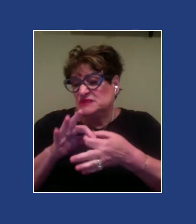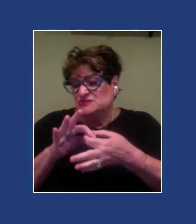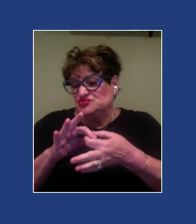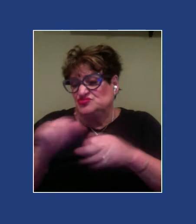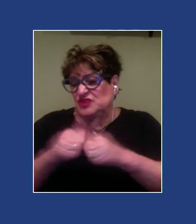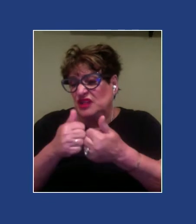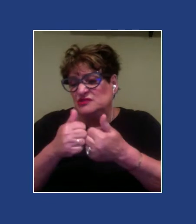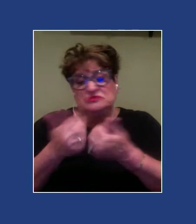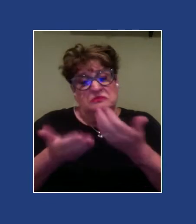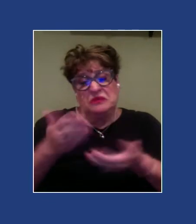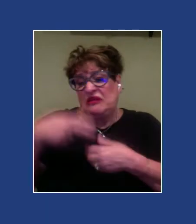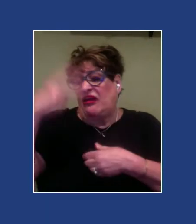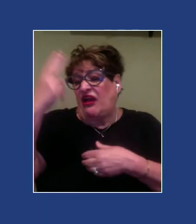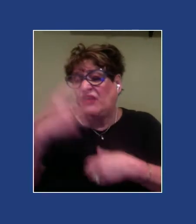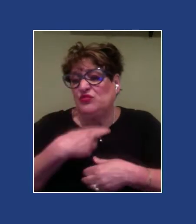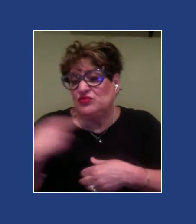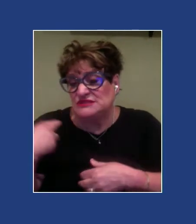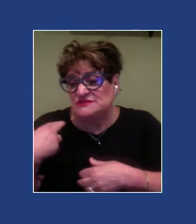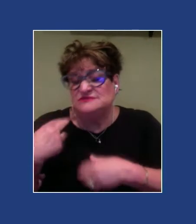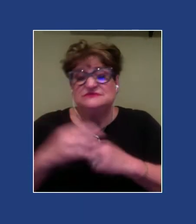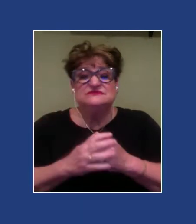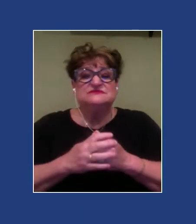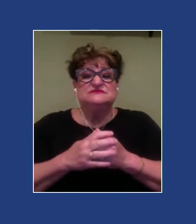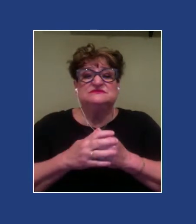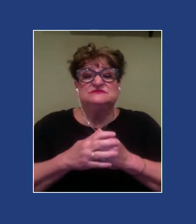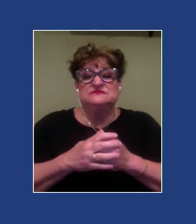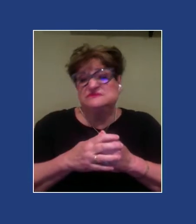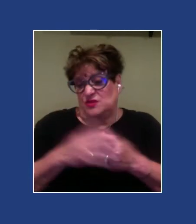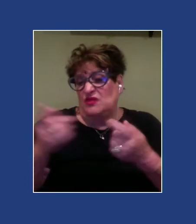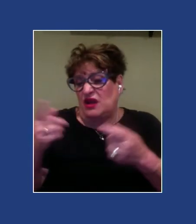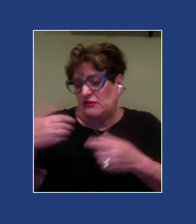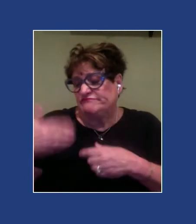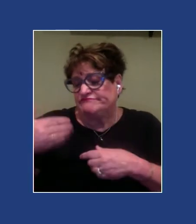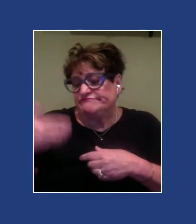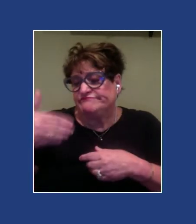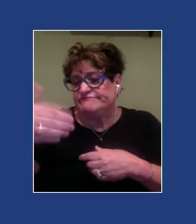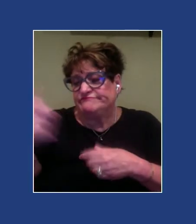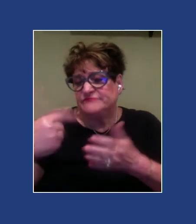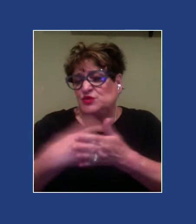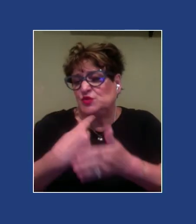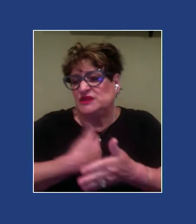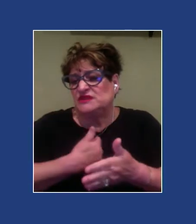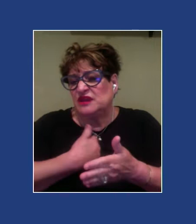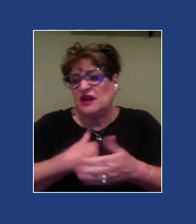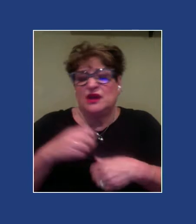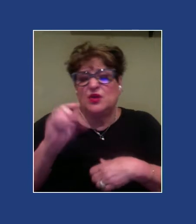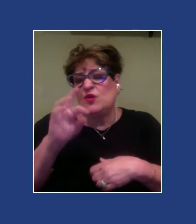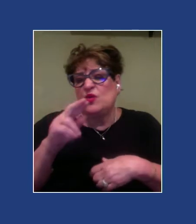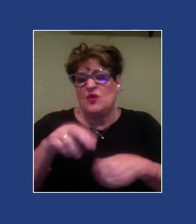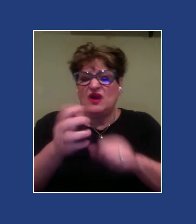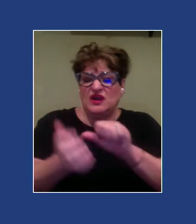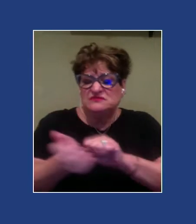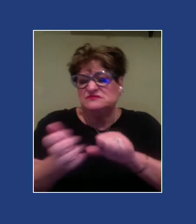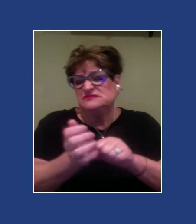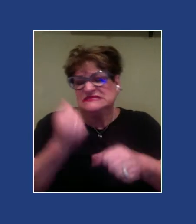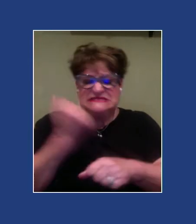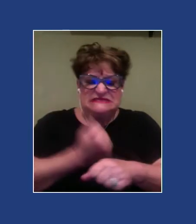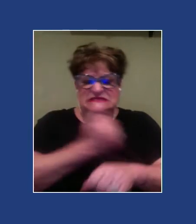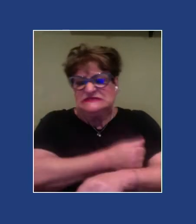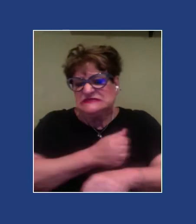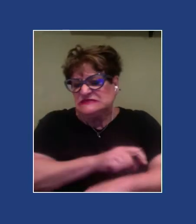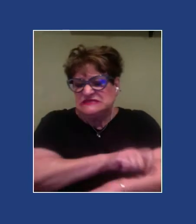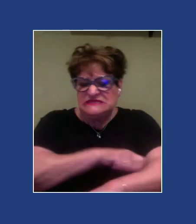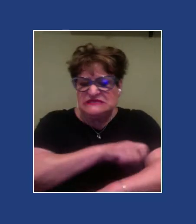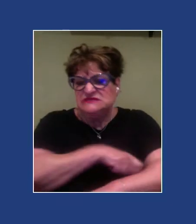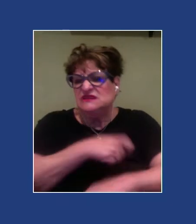high risk or high occurrence of suicide attempts, as well as non-suicidal self-injurious behavior. This